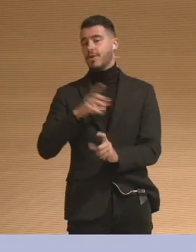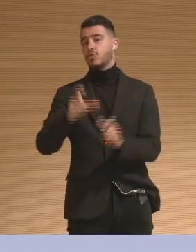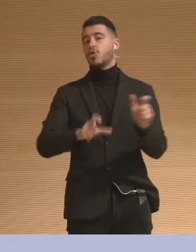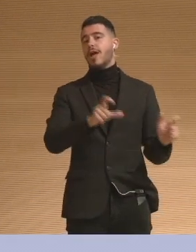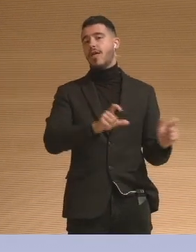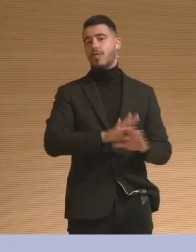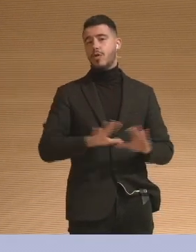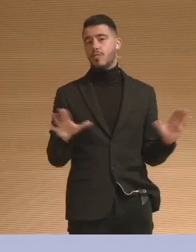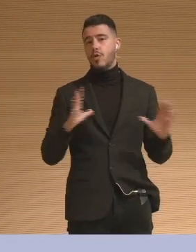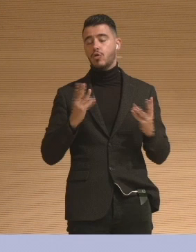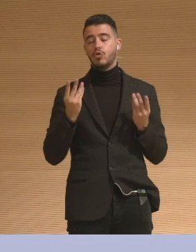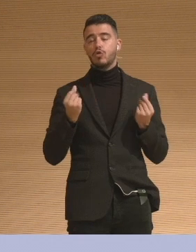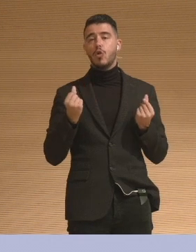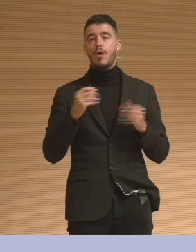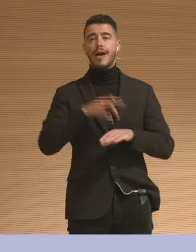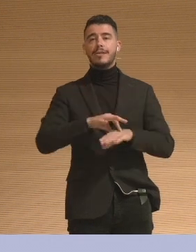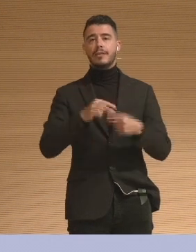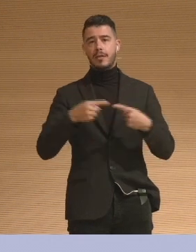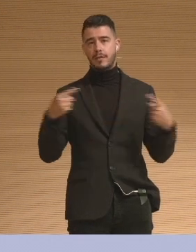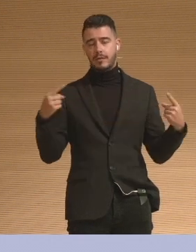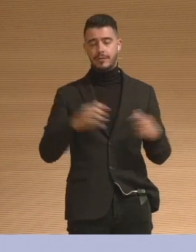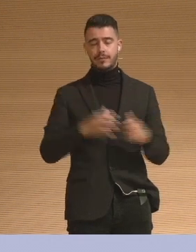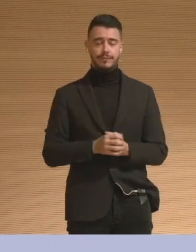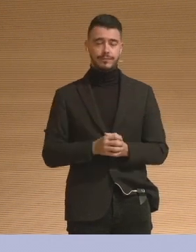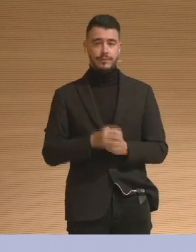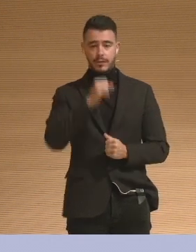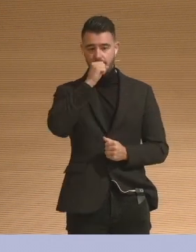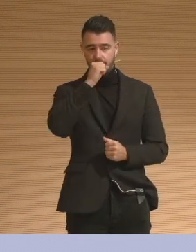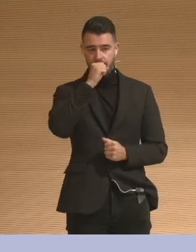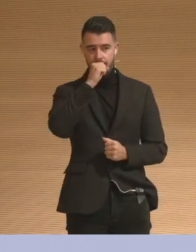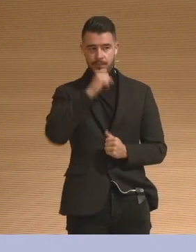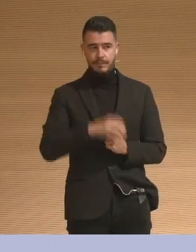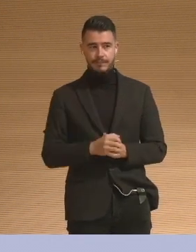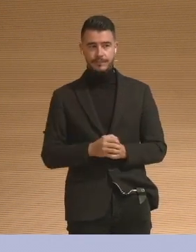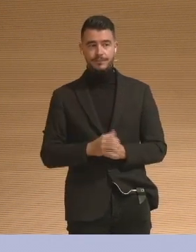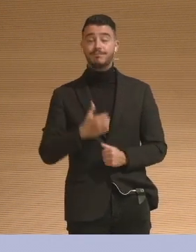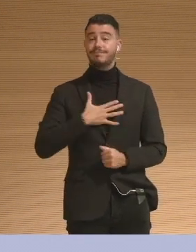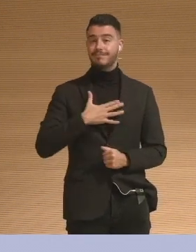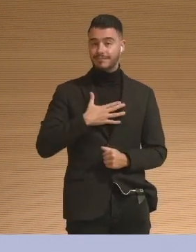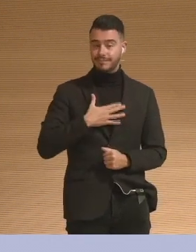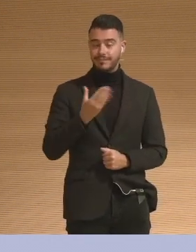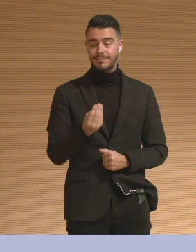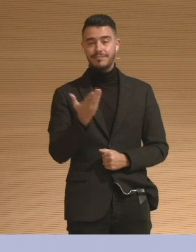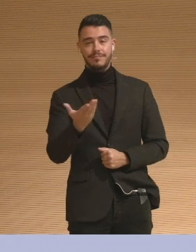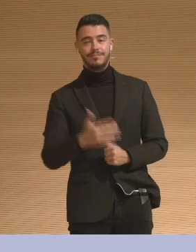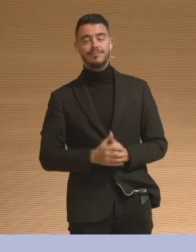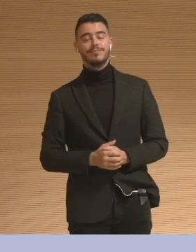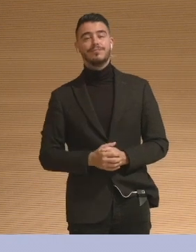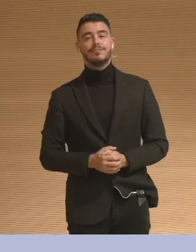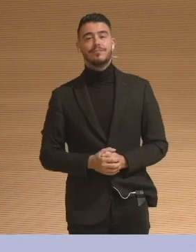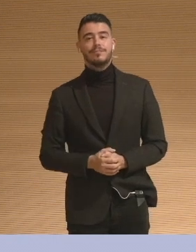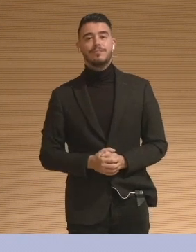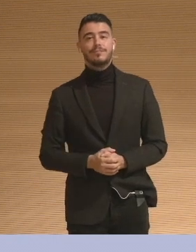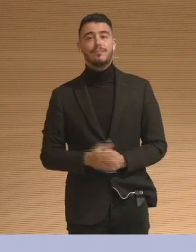Thank you very much, Karen. You hear me well? Thank you, yes, I'm well. Hope you're well too. Do we have